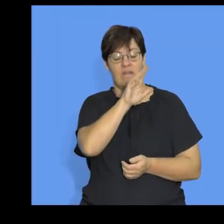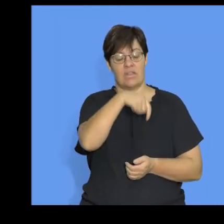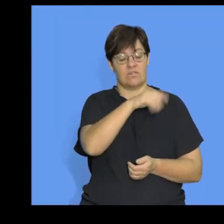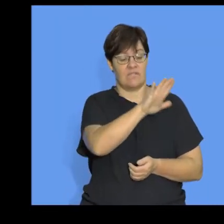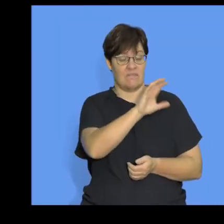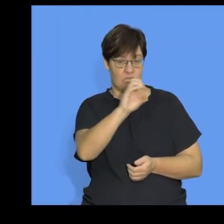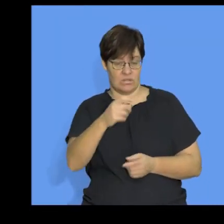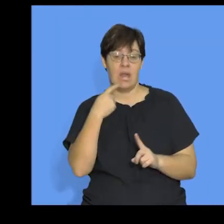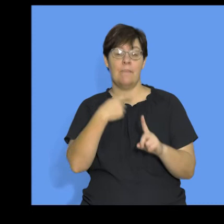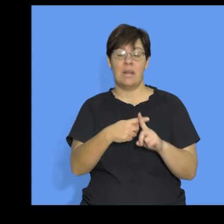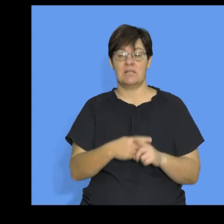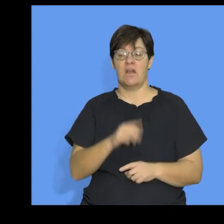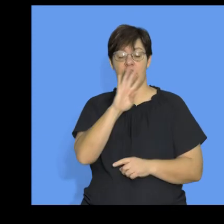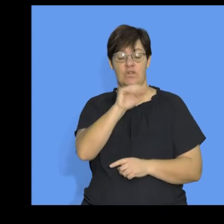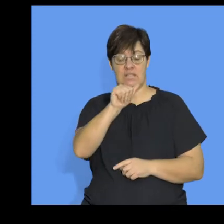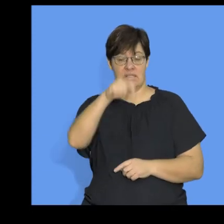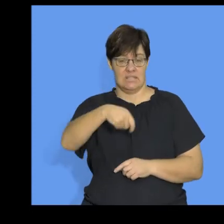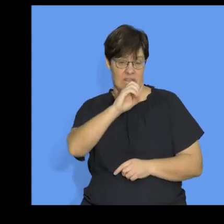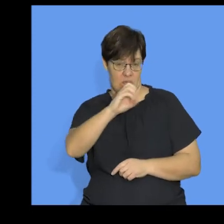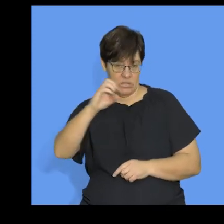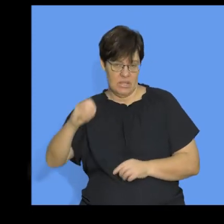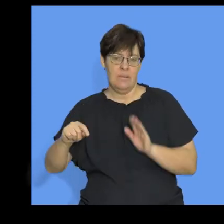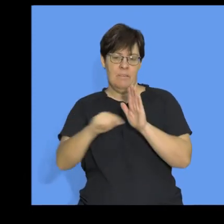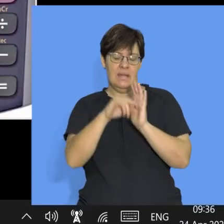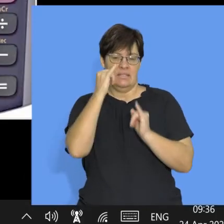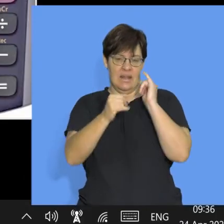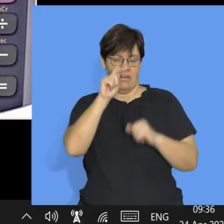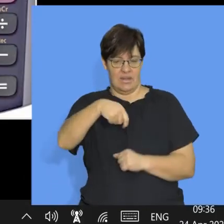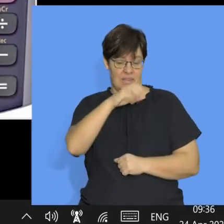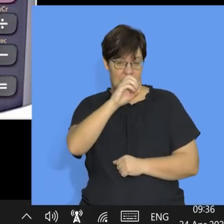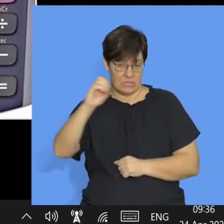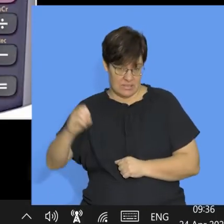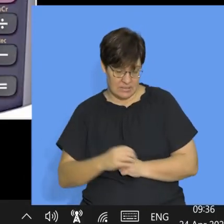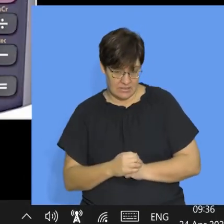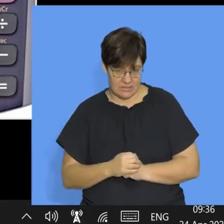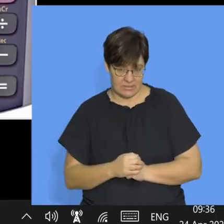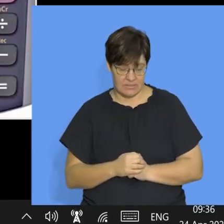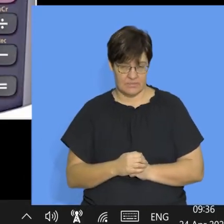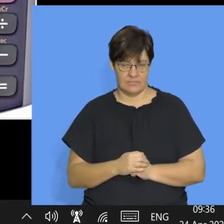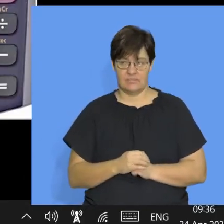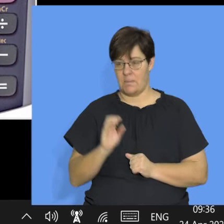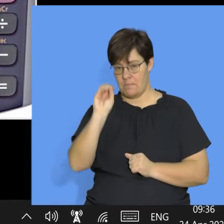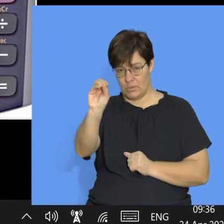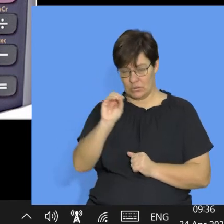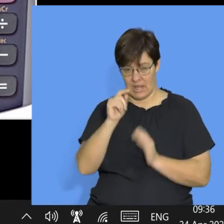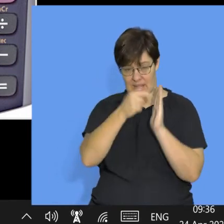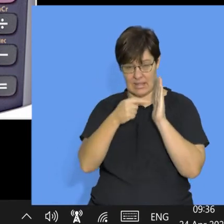5,500 plus 46,000 minus 11,000. Let's do that calculation. Here we go.